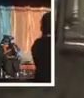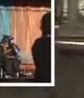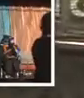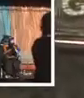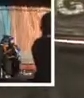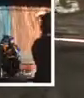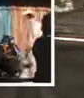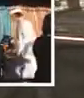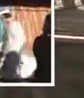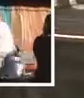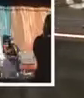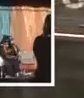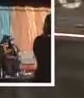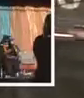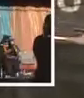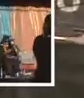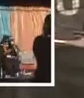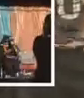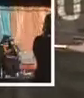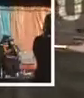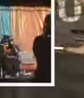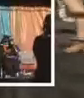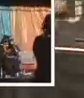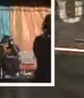Satvir Mand with high honors.